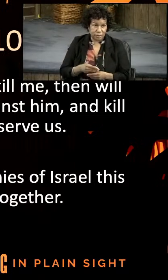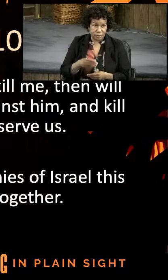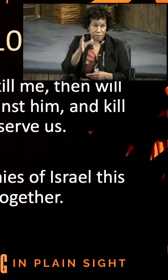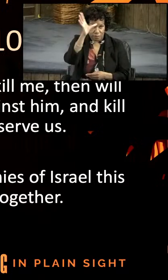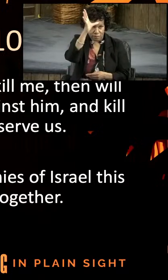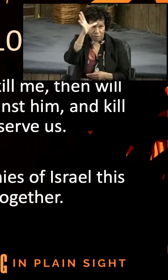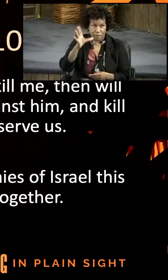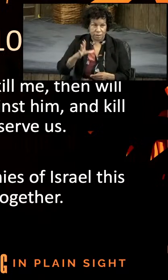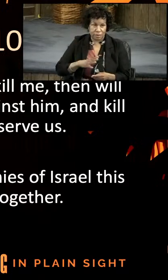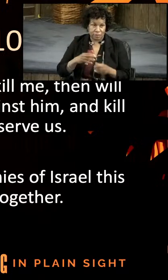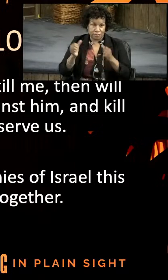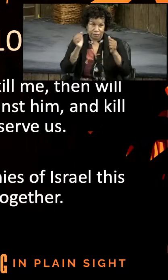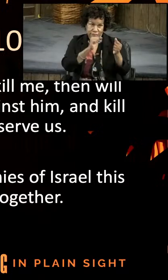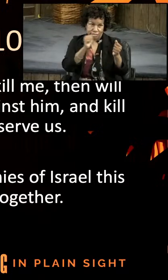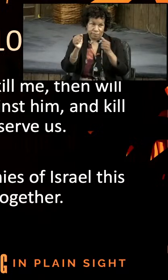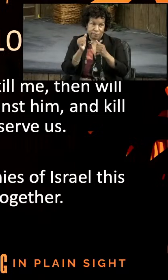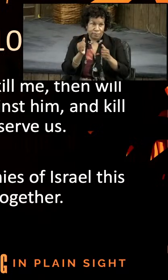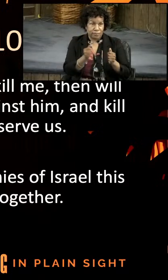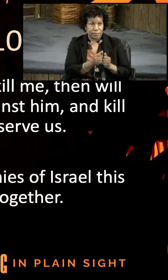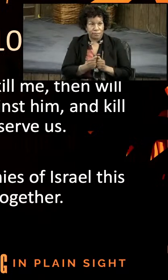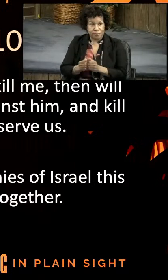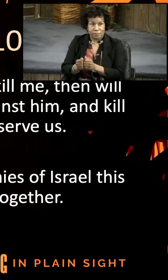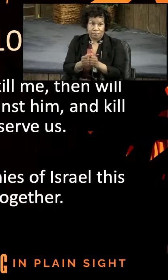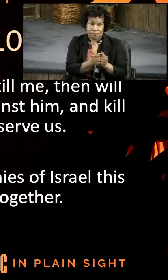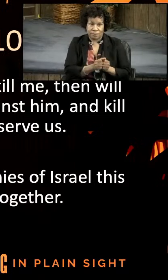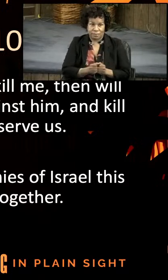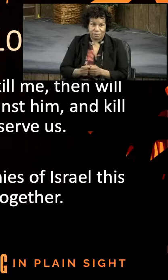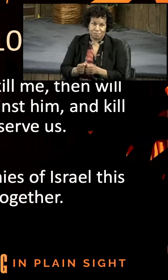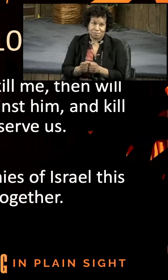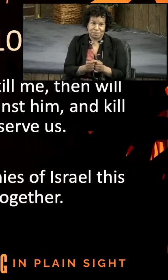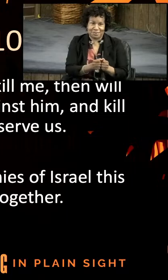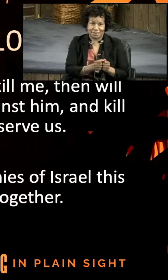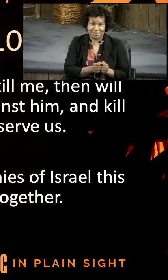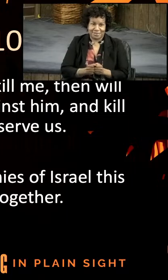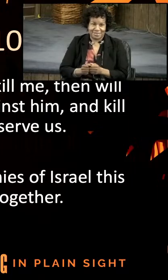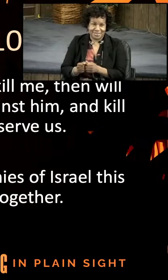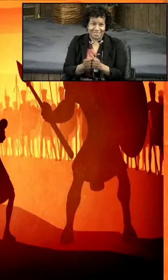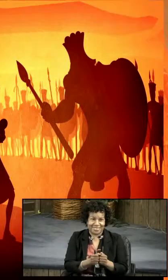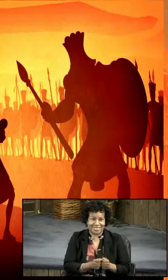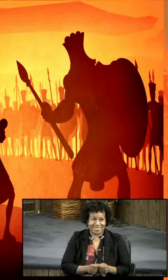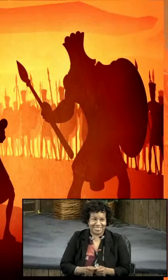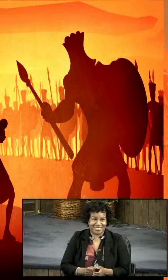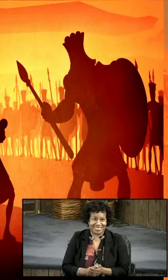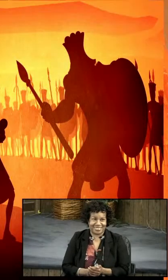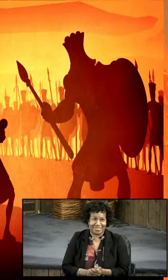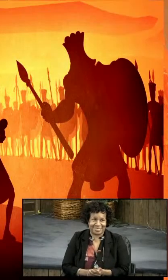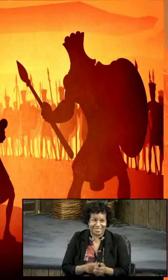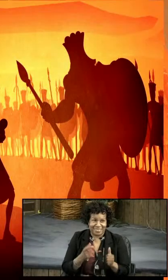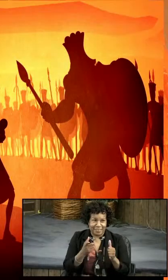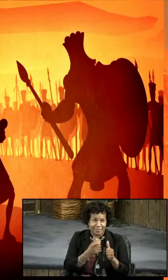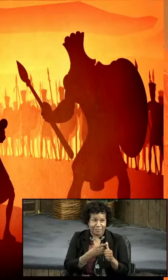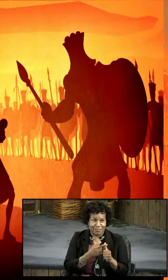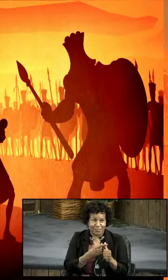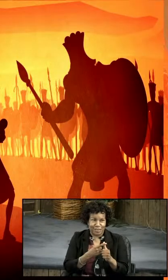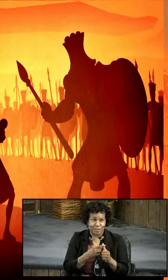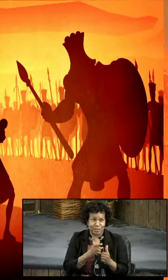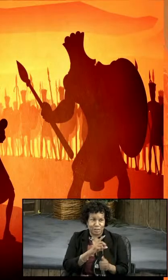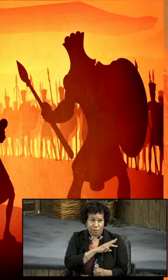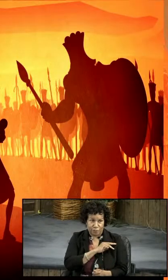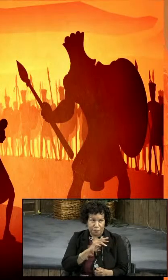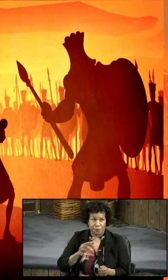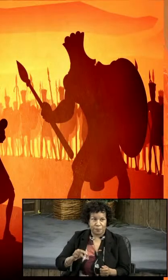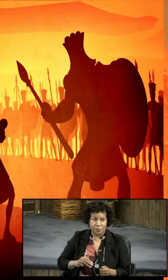man that we may fight together. Ooh, somebody want to fight. The first message in this series is